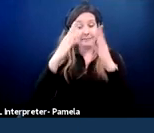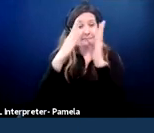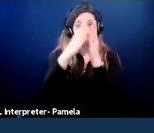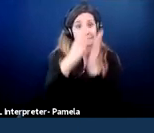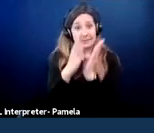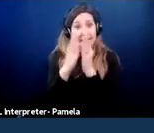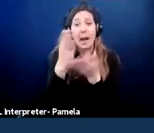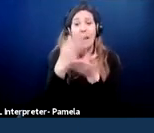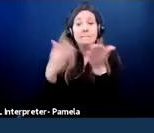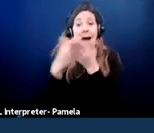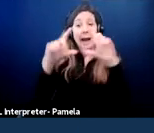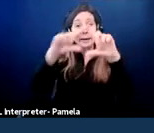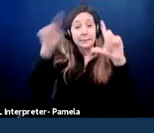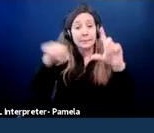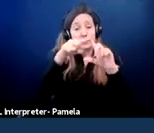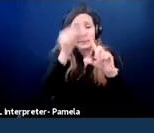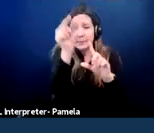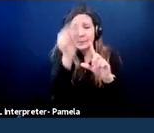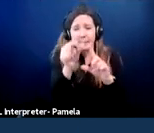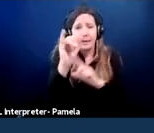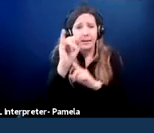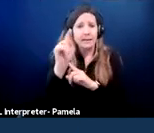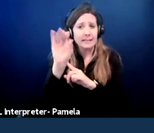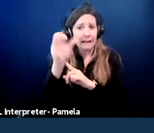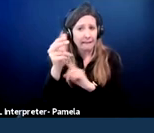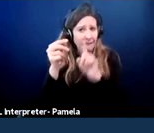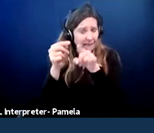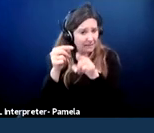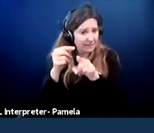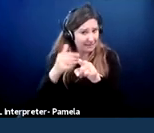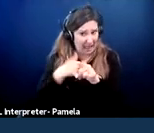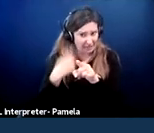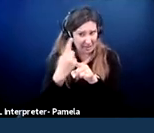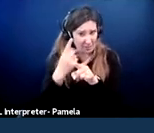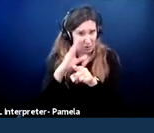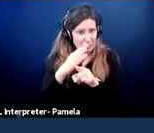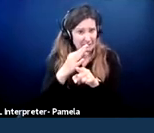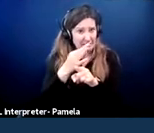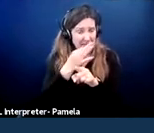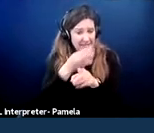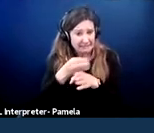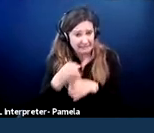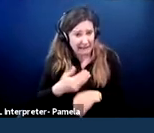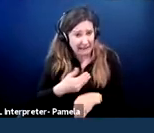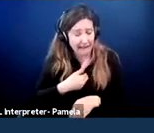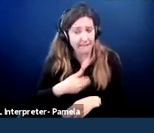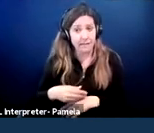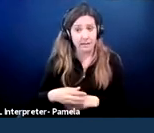was small. Is there someone on your team with this expertise? So if you're talking about expertise for